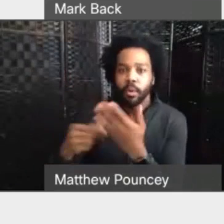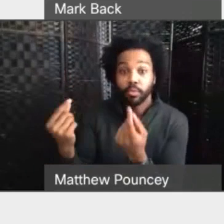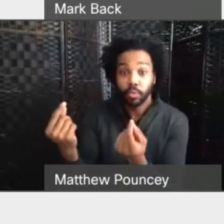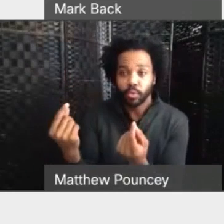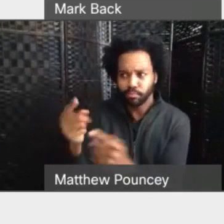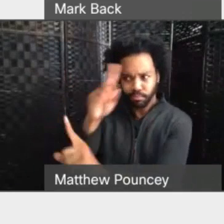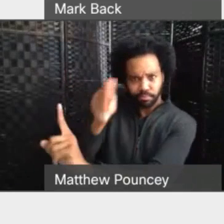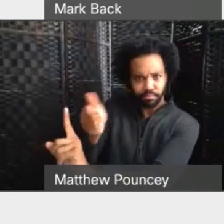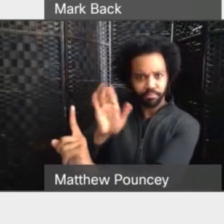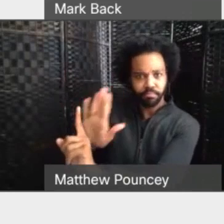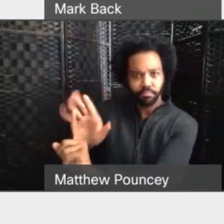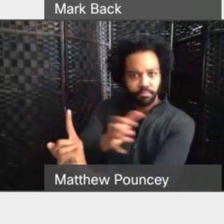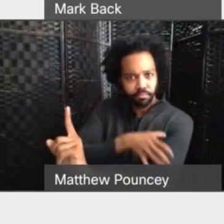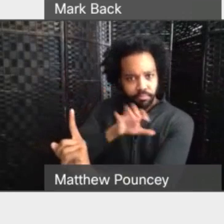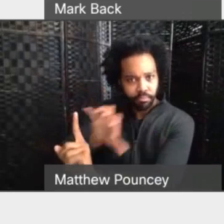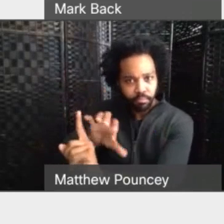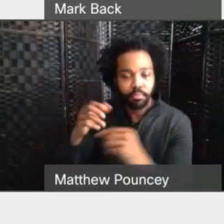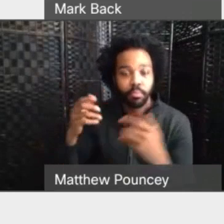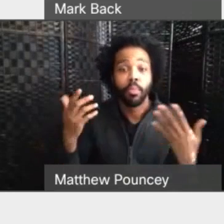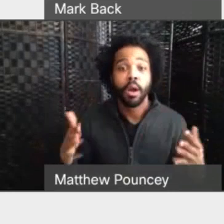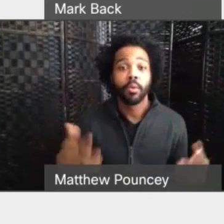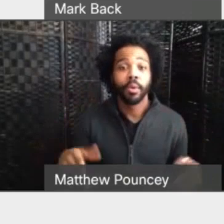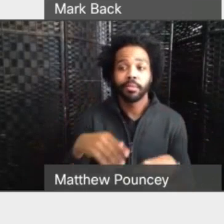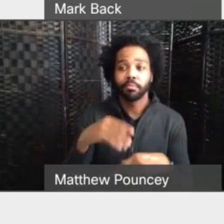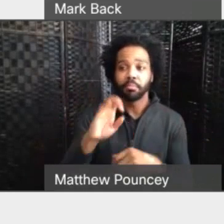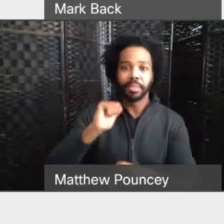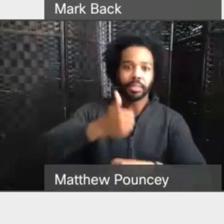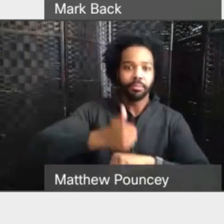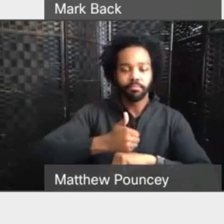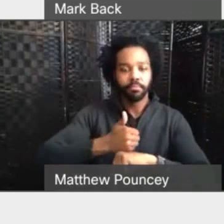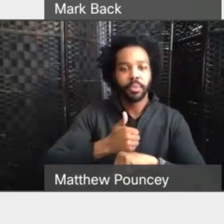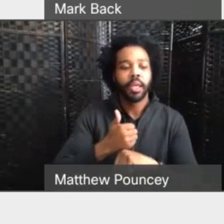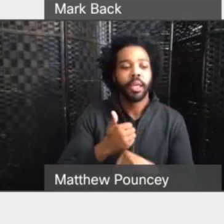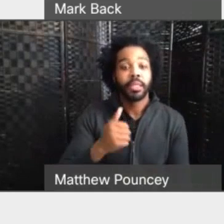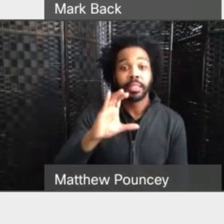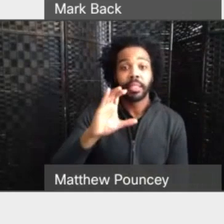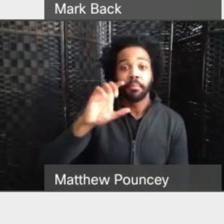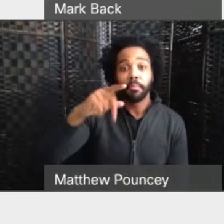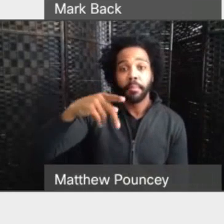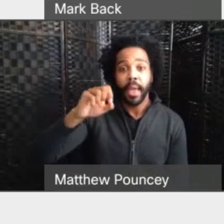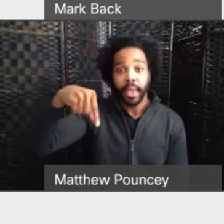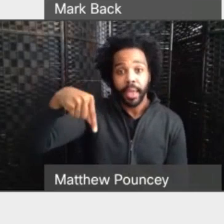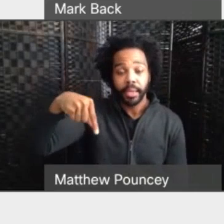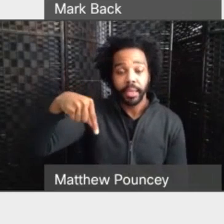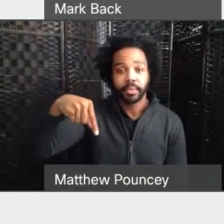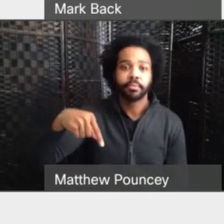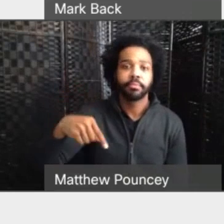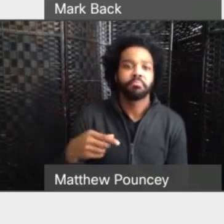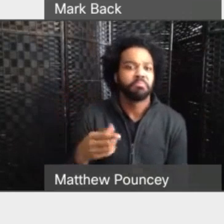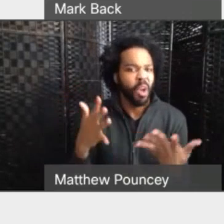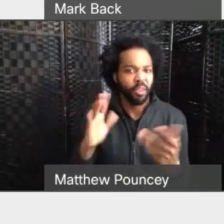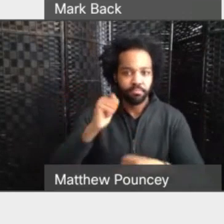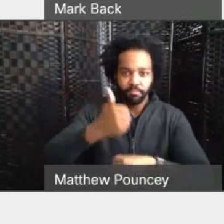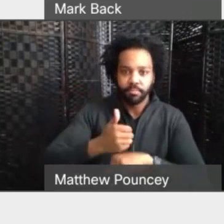have established the community participation assessment and questionnaire to help with